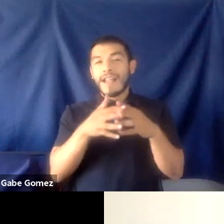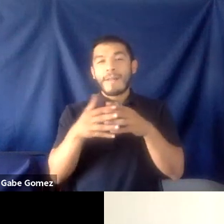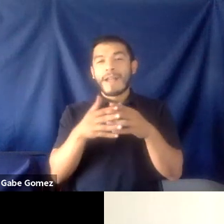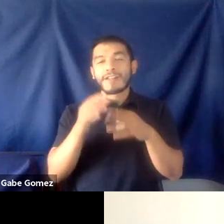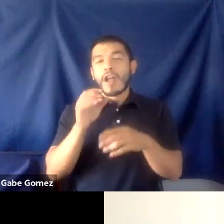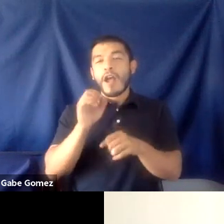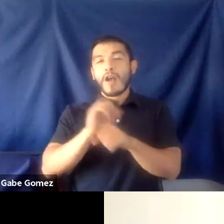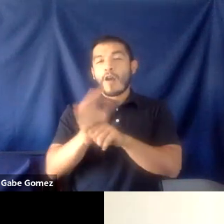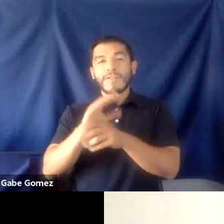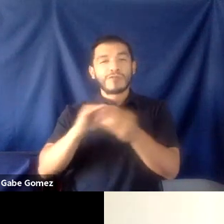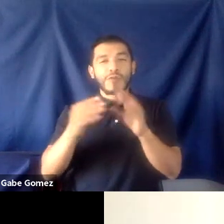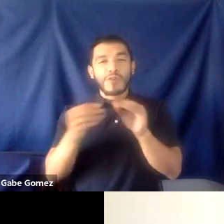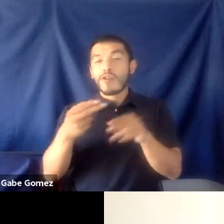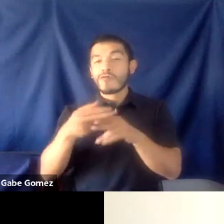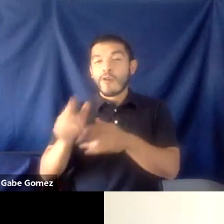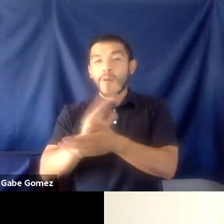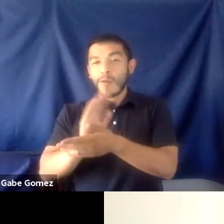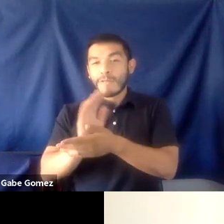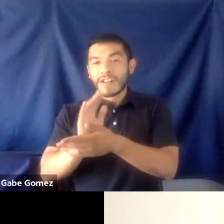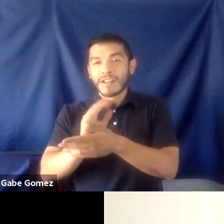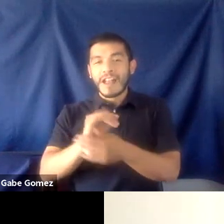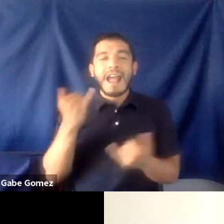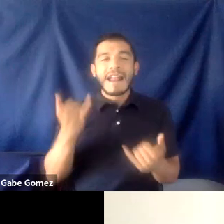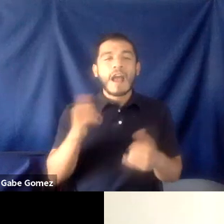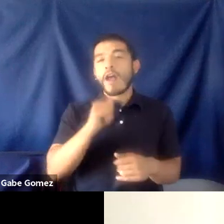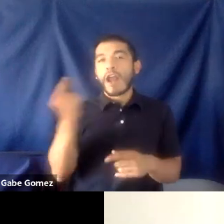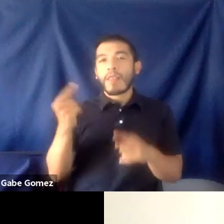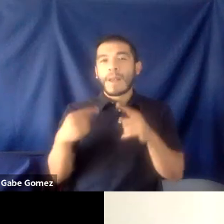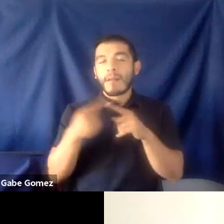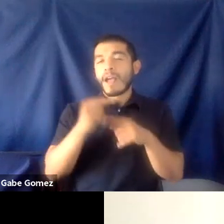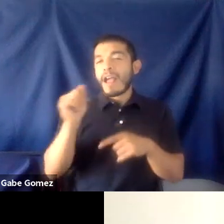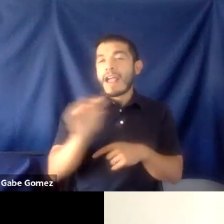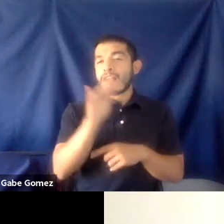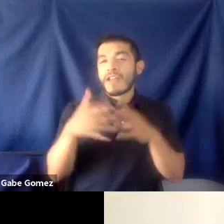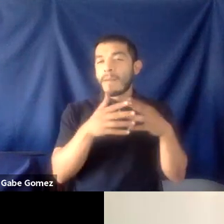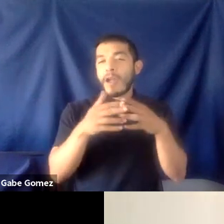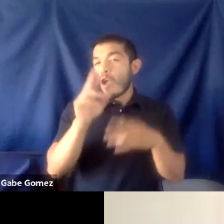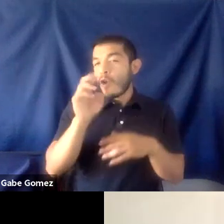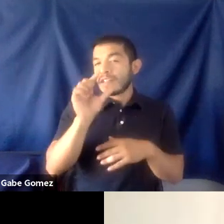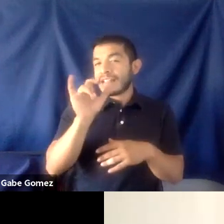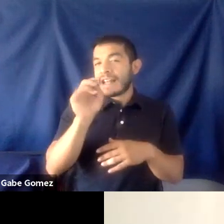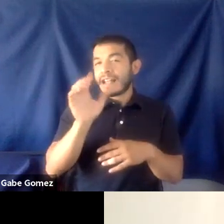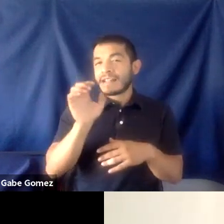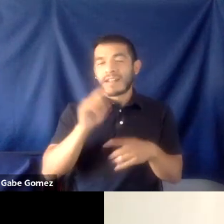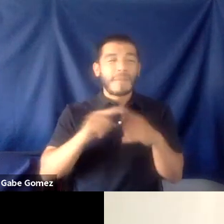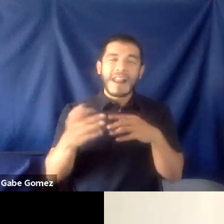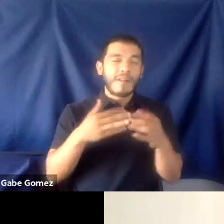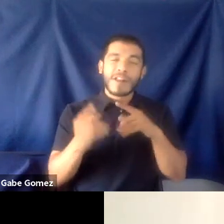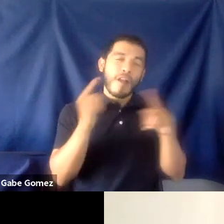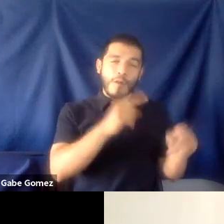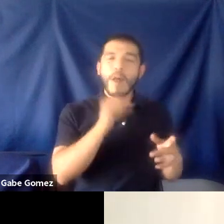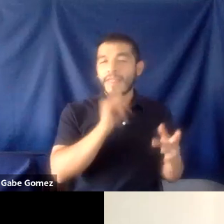films, and we're doing another one about Asian American resilience, which we hope people can check out. But go to the website, you can find out